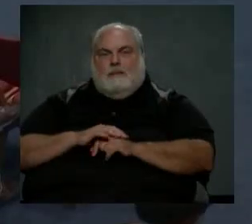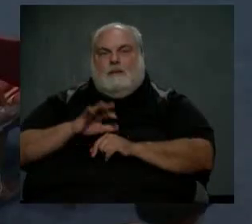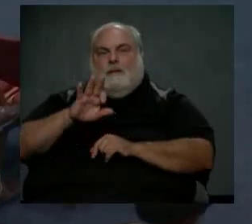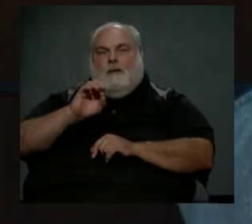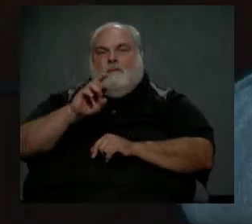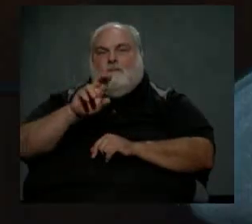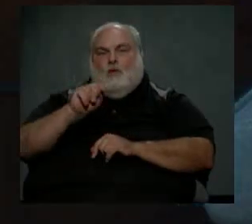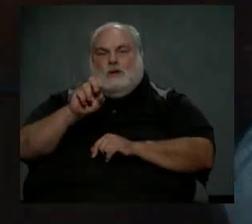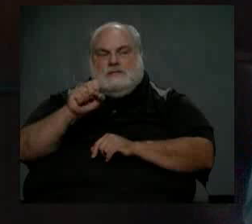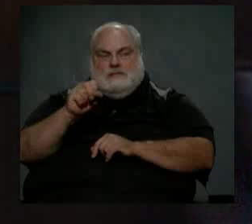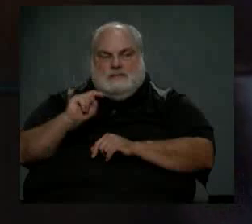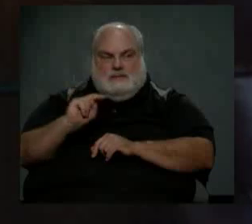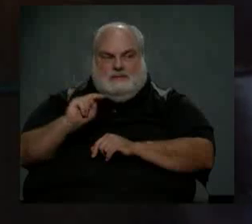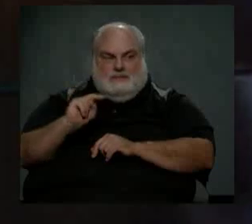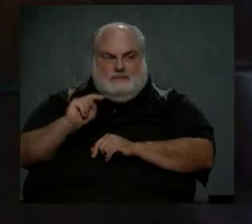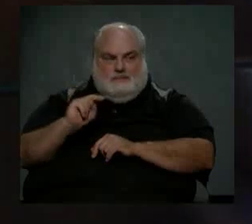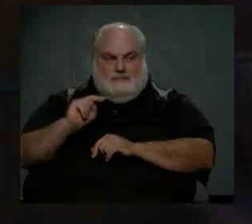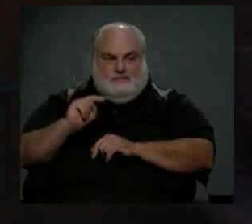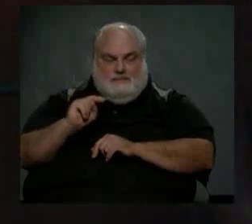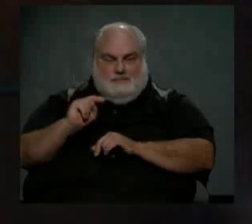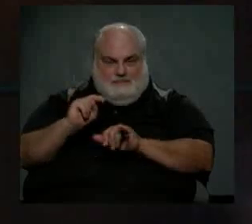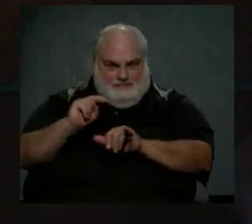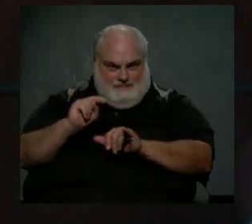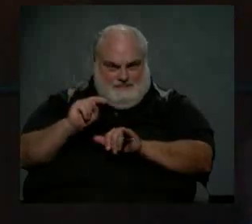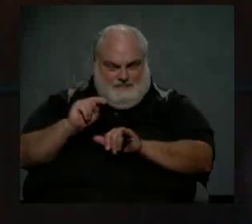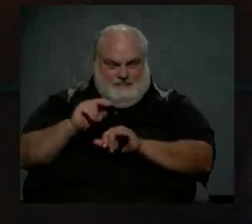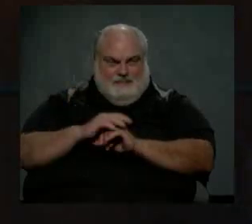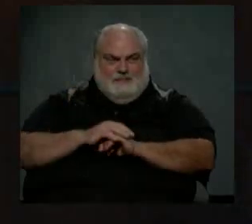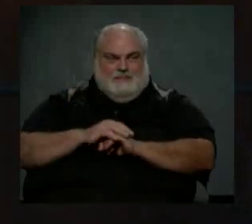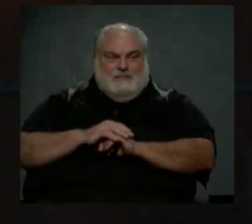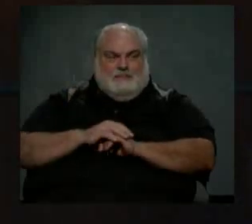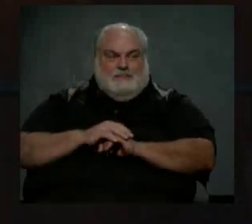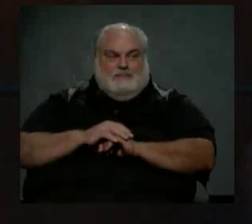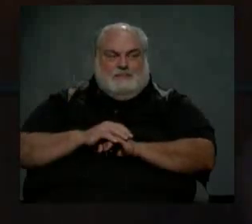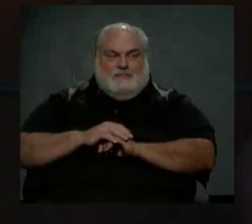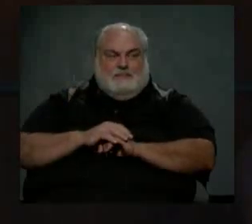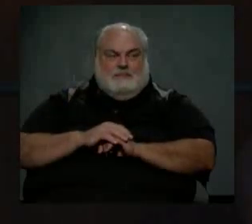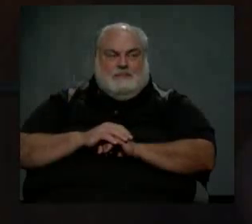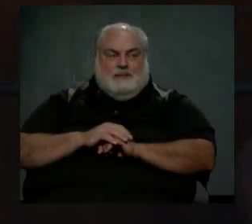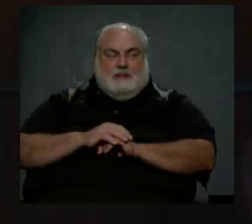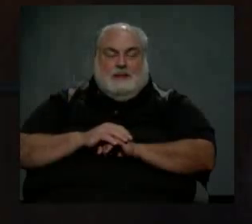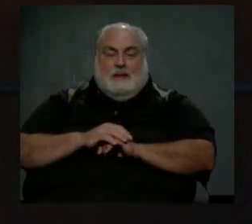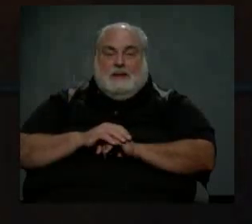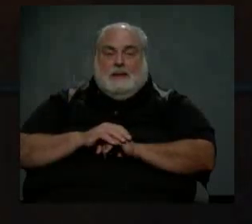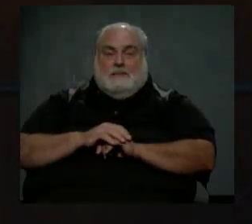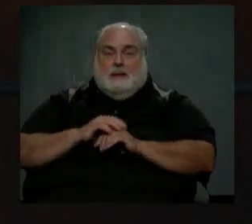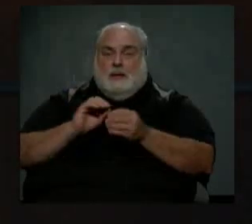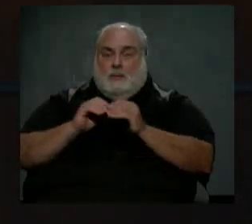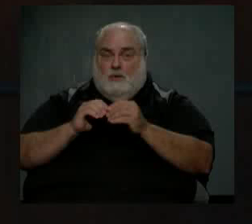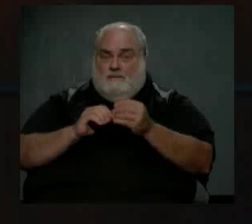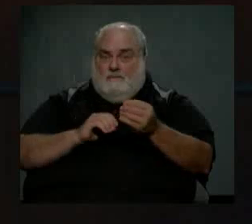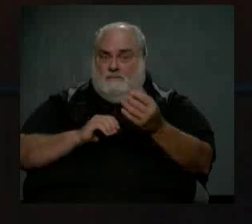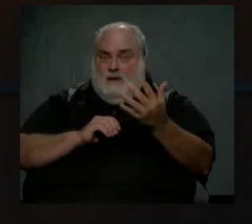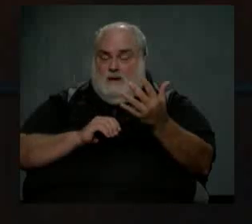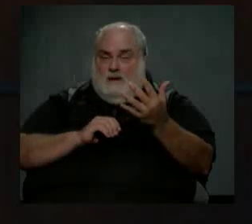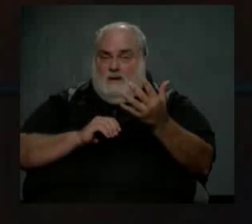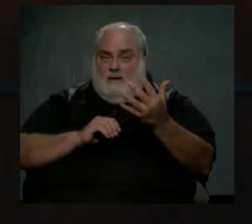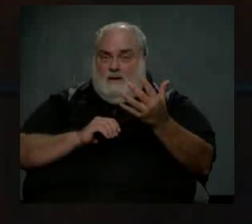Fortson. You may want to stay there, Mr. Lowe. Yes, sir. My question is about number 5.